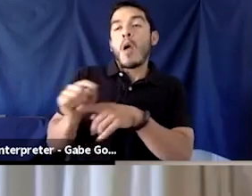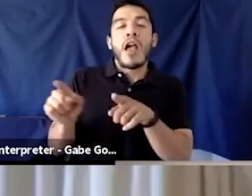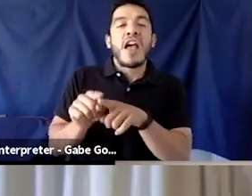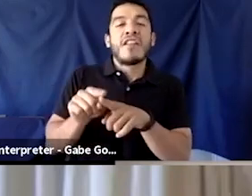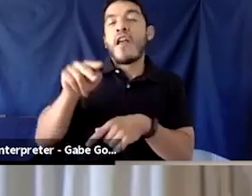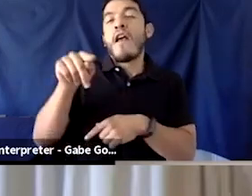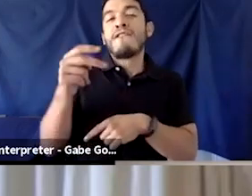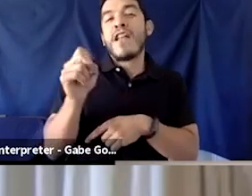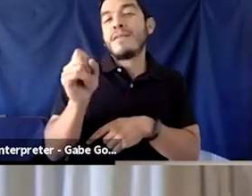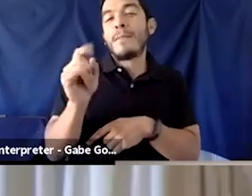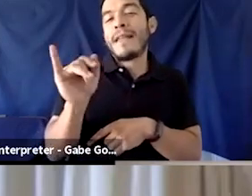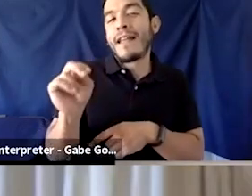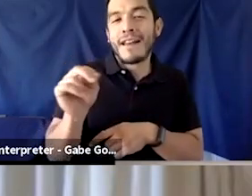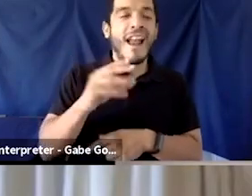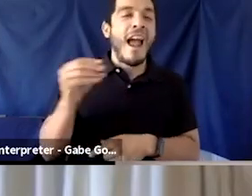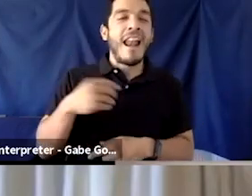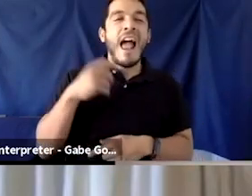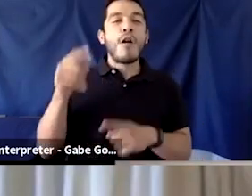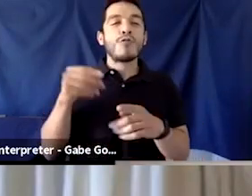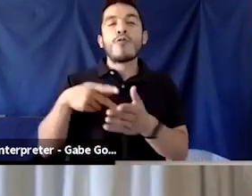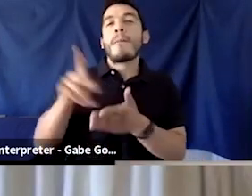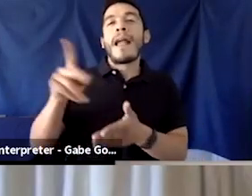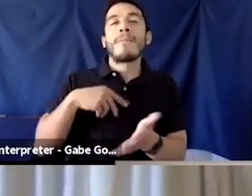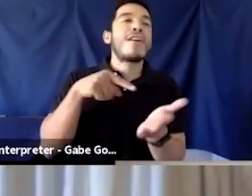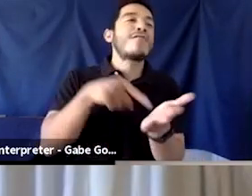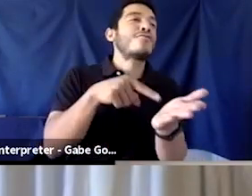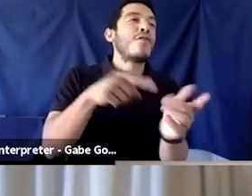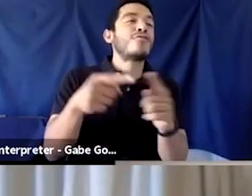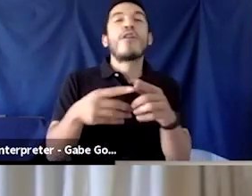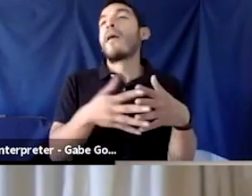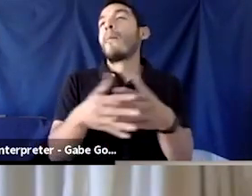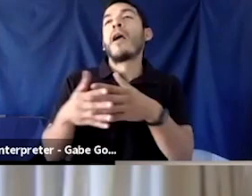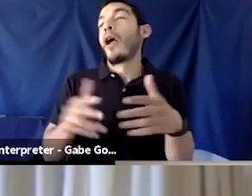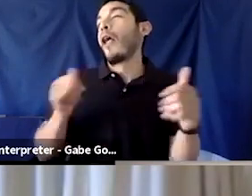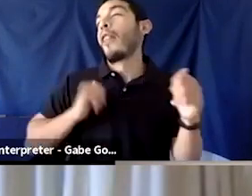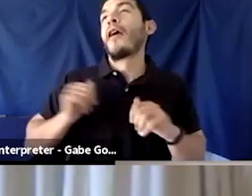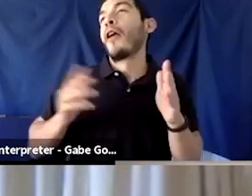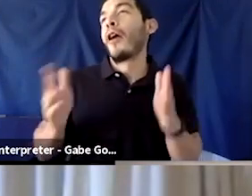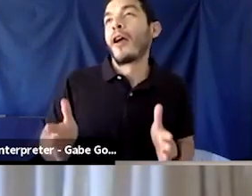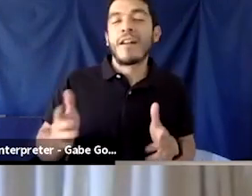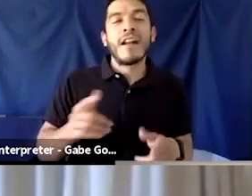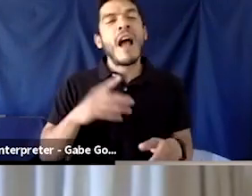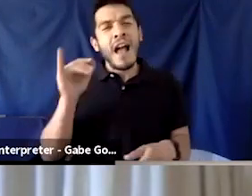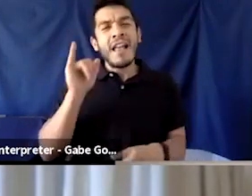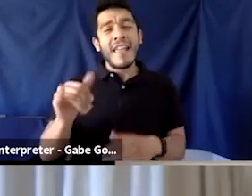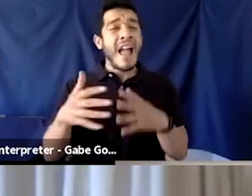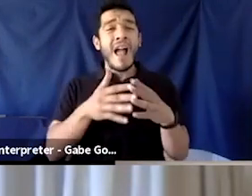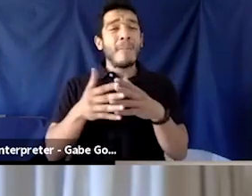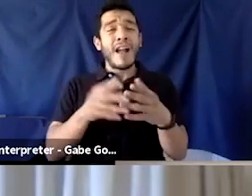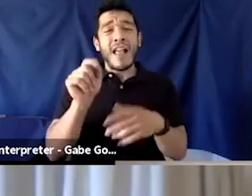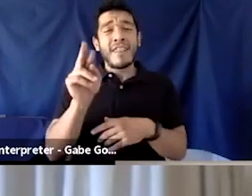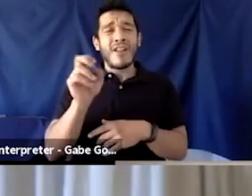thespian, and I was going to pay my dues in the American theater. Well, the American theater barely exists